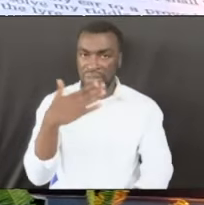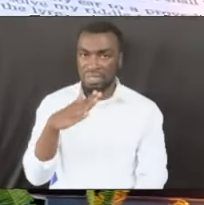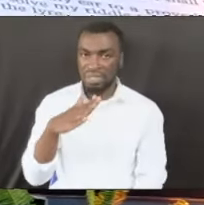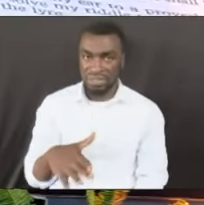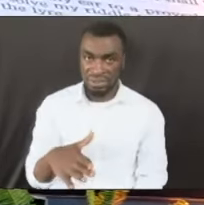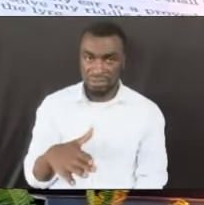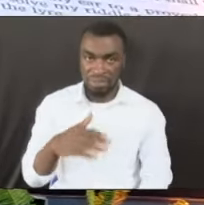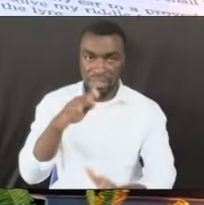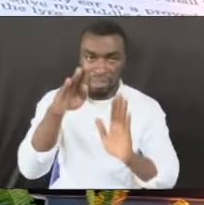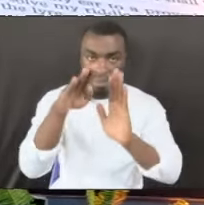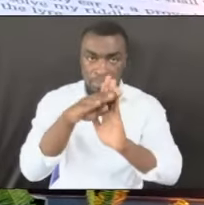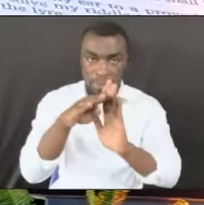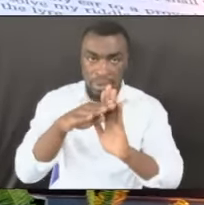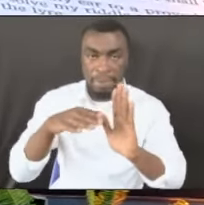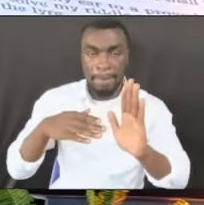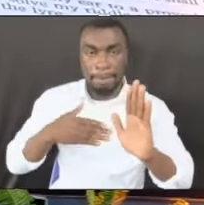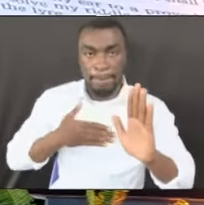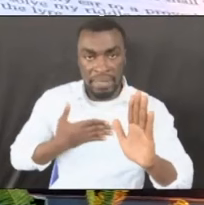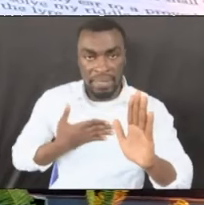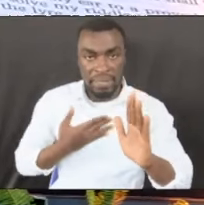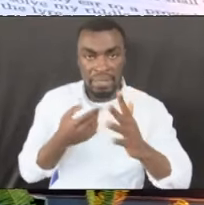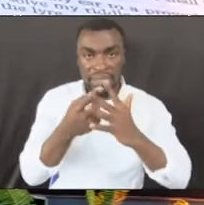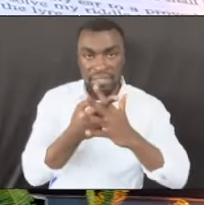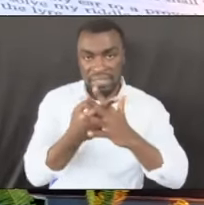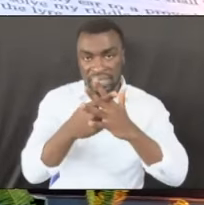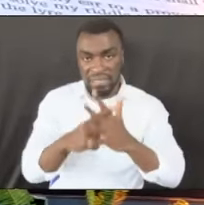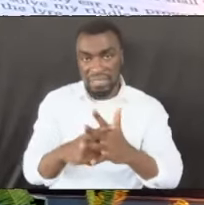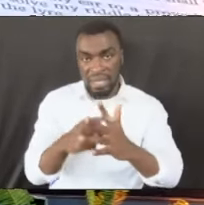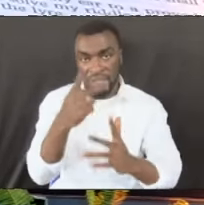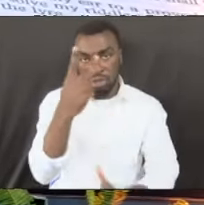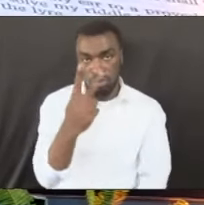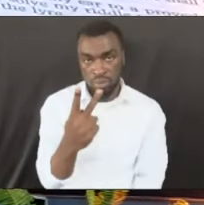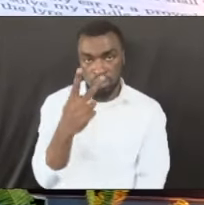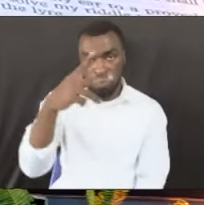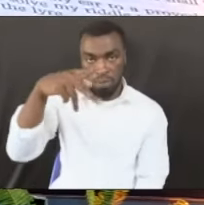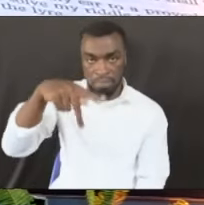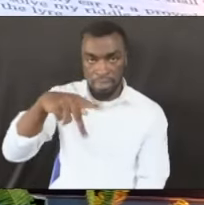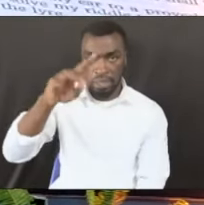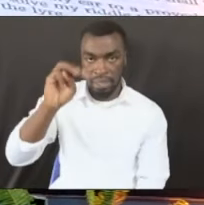session starts exactly at 2.